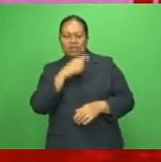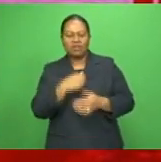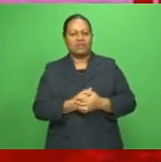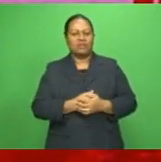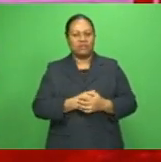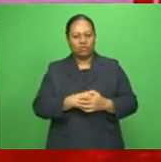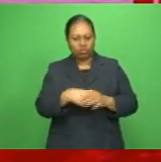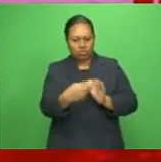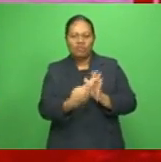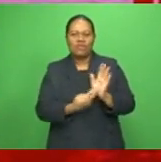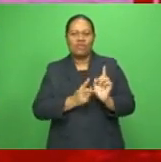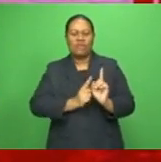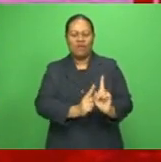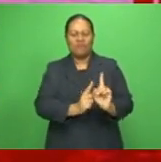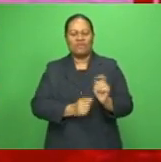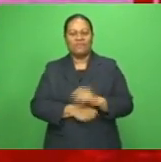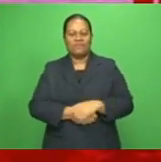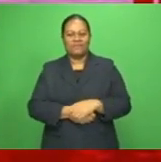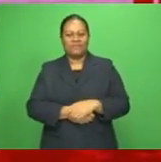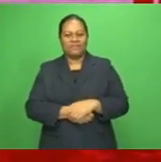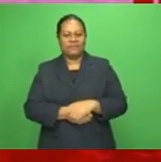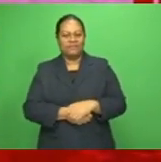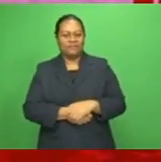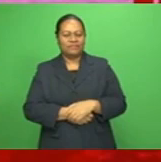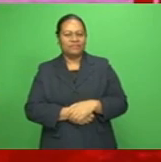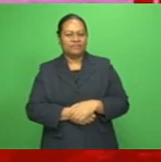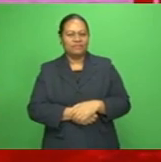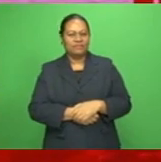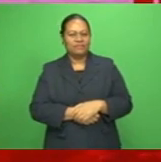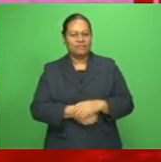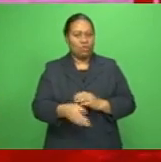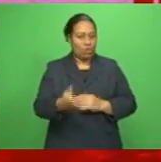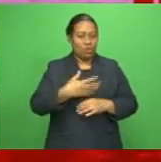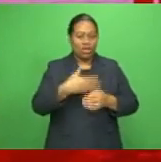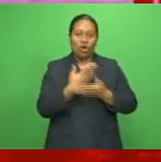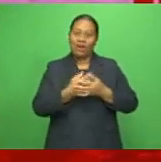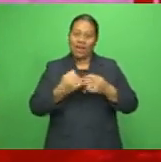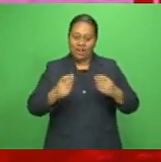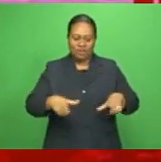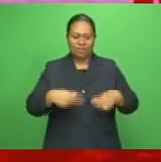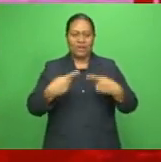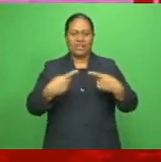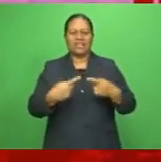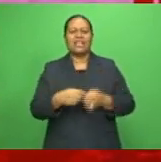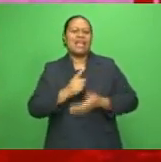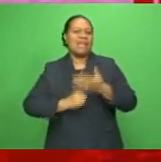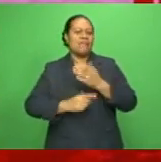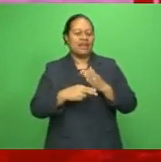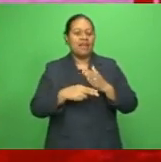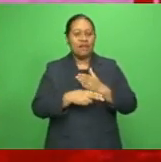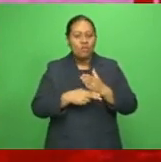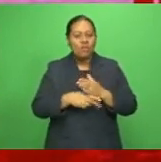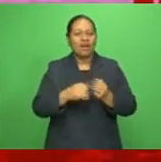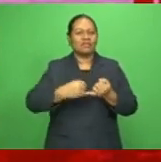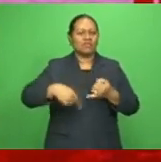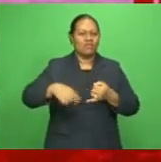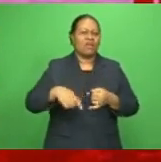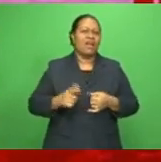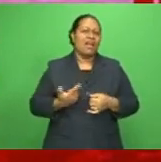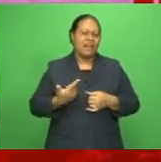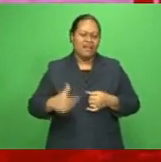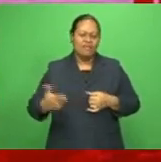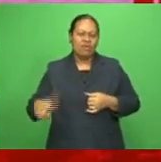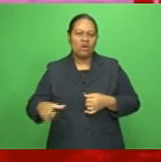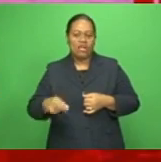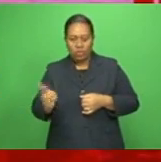have to, because we work so hard to do this. These online competitions will be held in Navua, Suva and Levuka, and